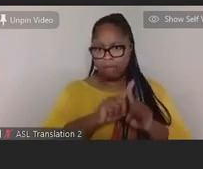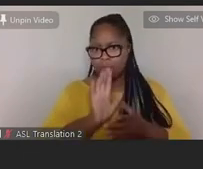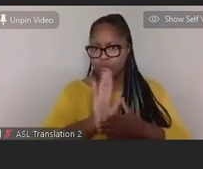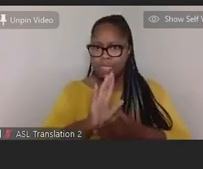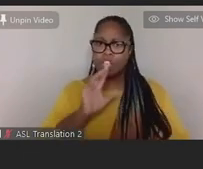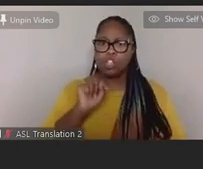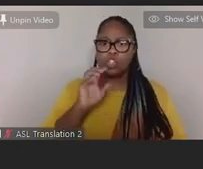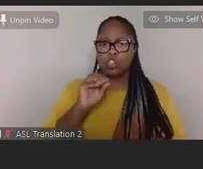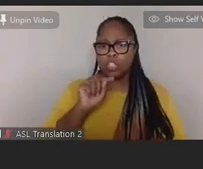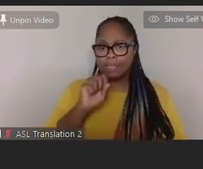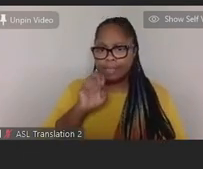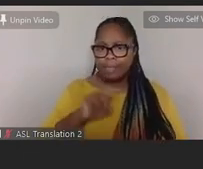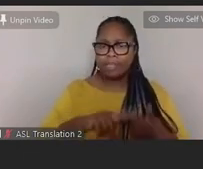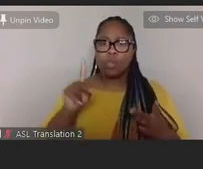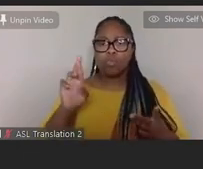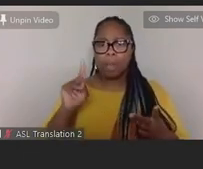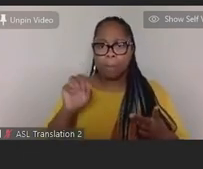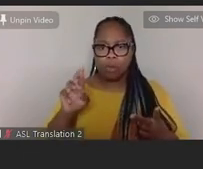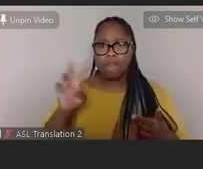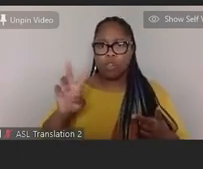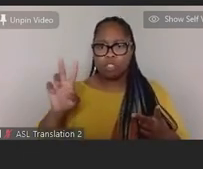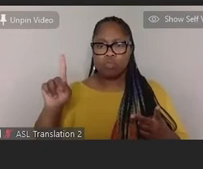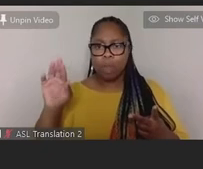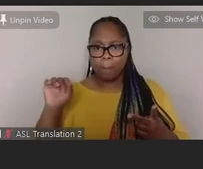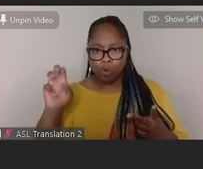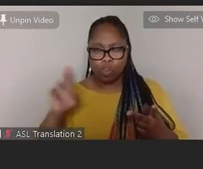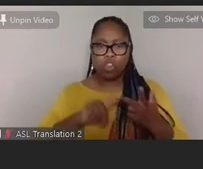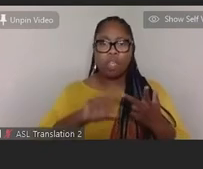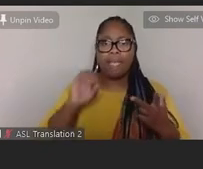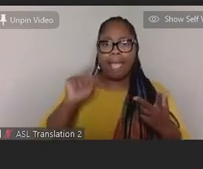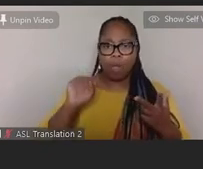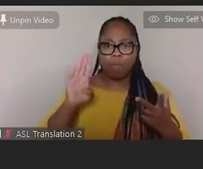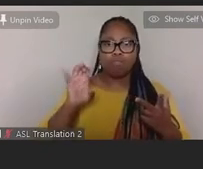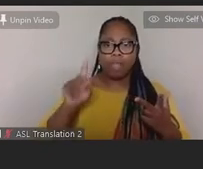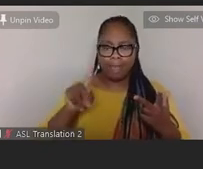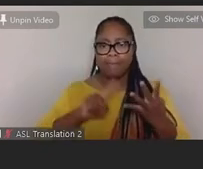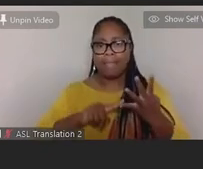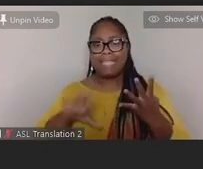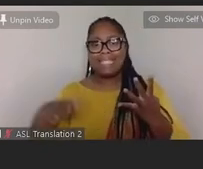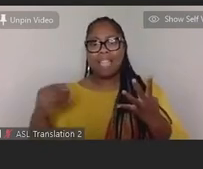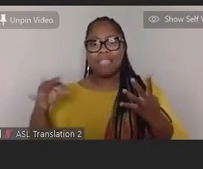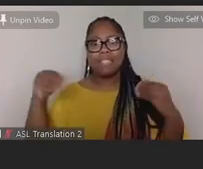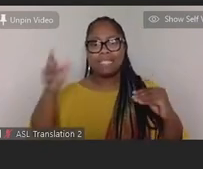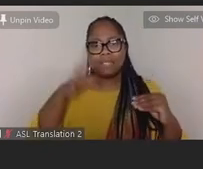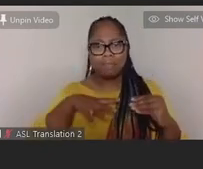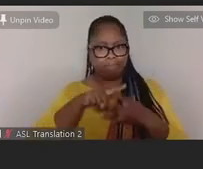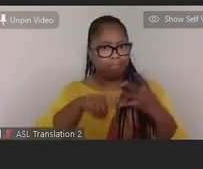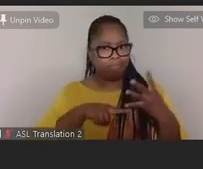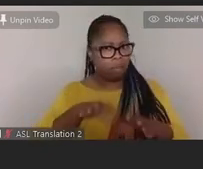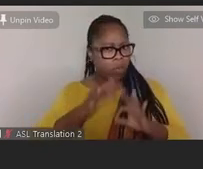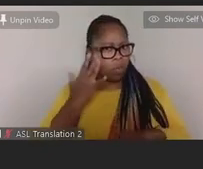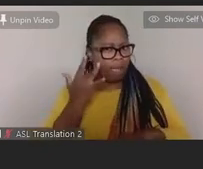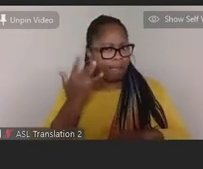here in Outbreak, and you see him here in the bottom in Death of a Salesman. I'll come back to that in a second on why that's relevant.